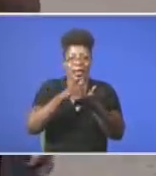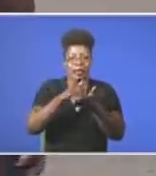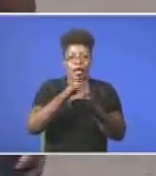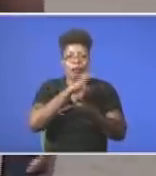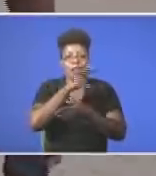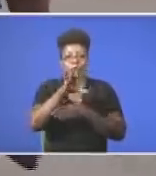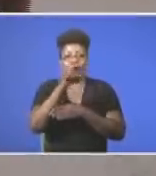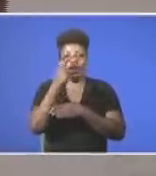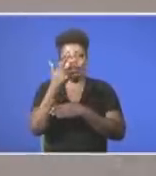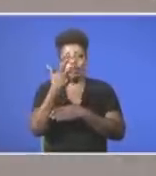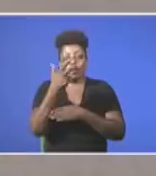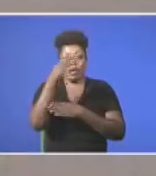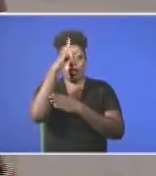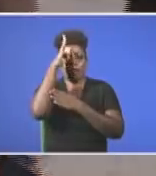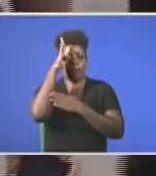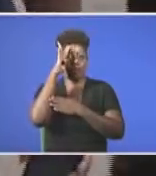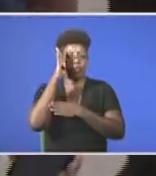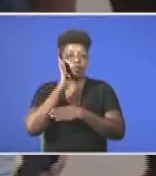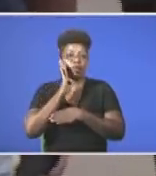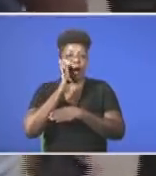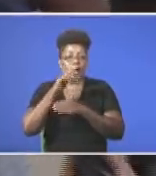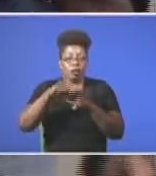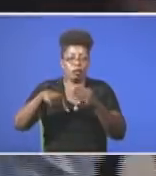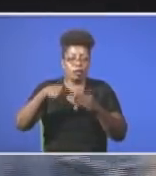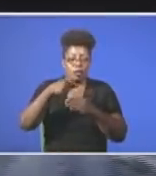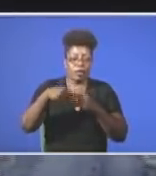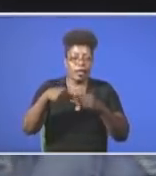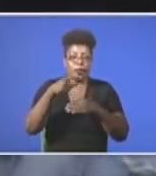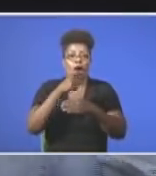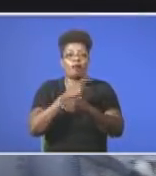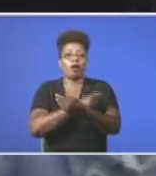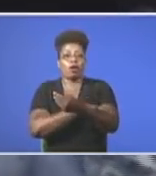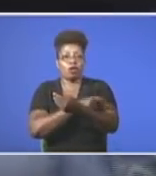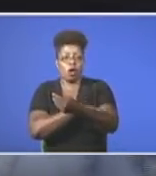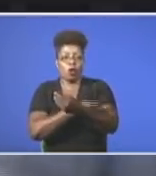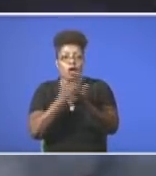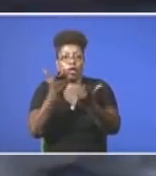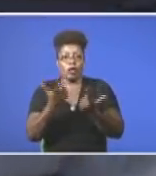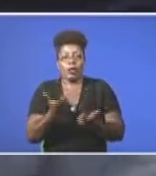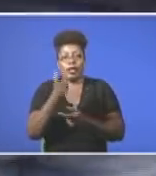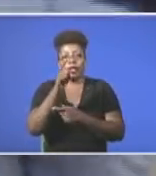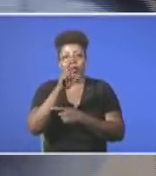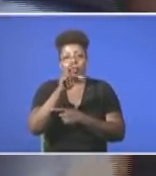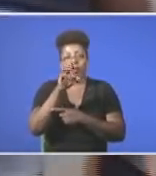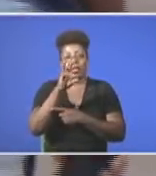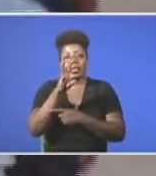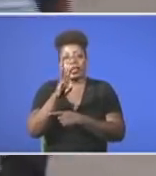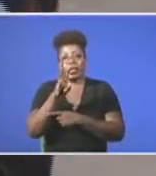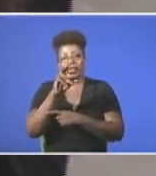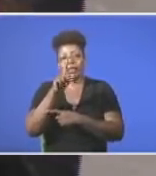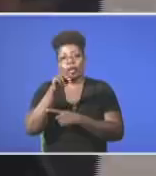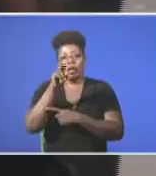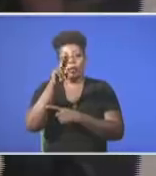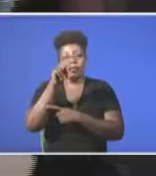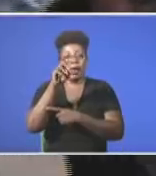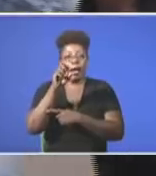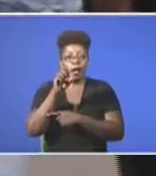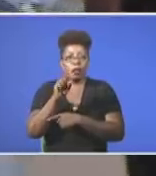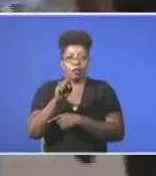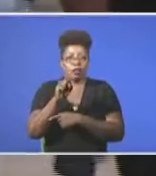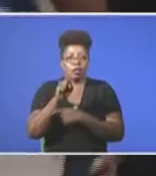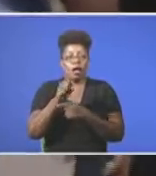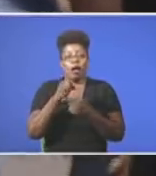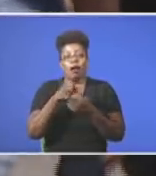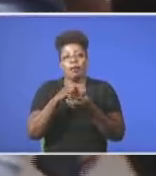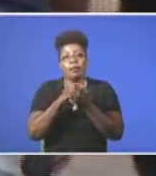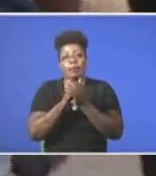3 brown taped packages of cocaine. The drugs weighed 6.4 pounds with a value of $43,000. Williams,